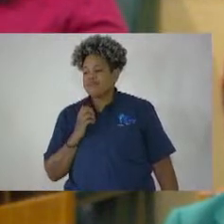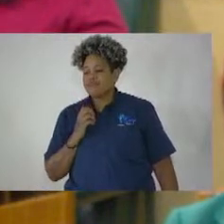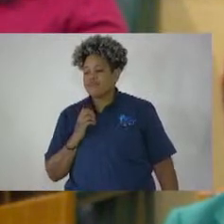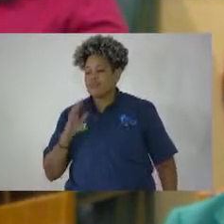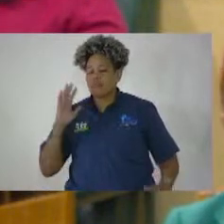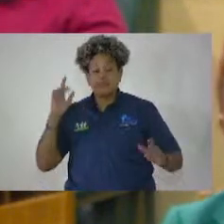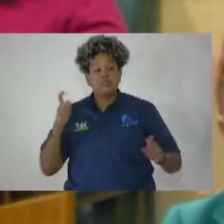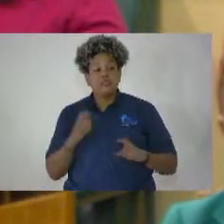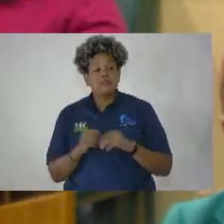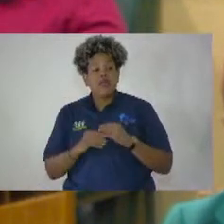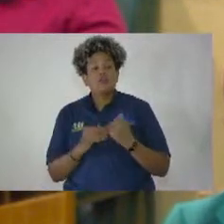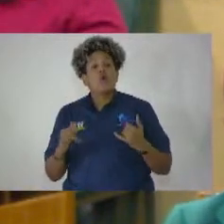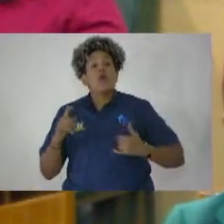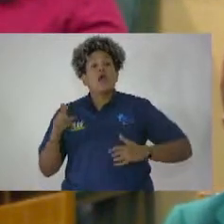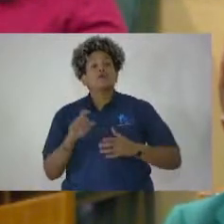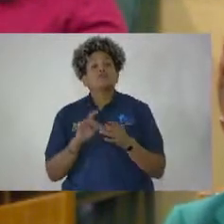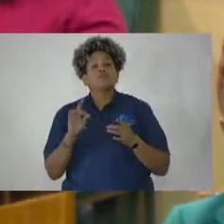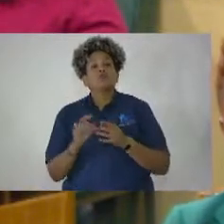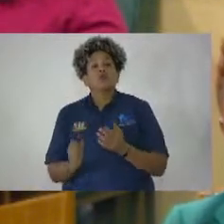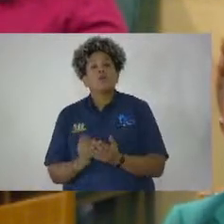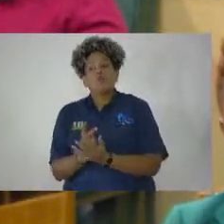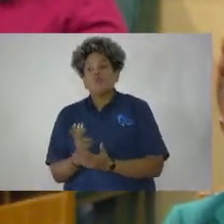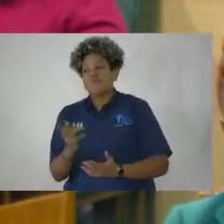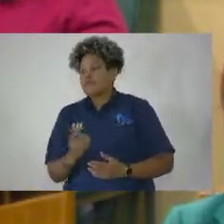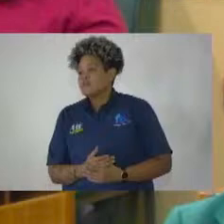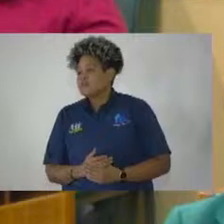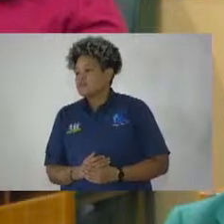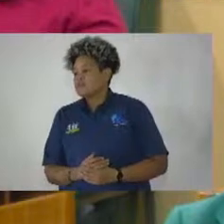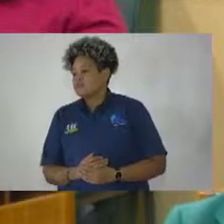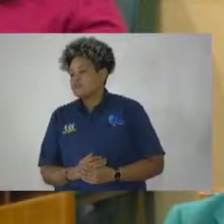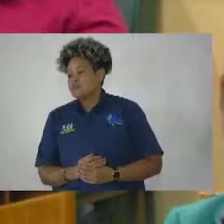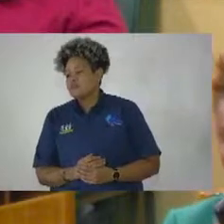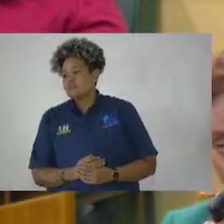Mr. Speaker, I now ask that the motion be approved.